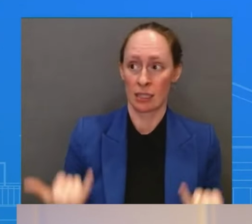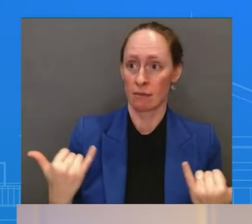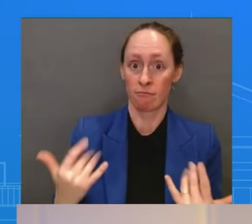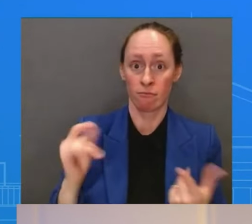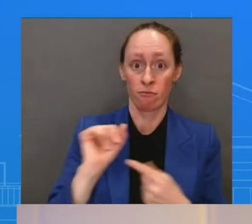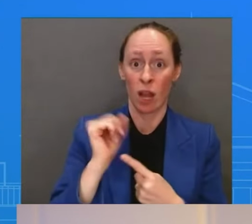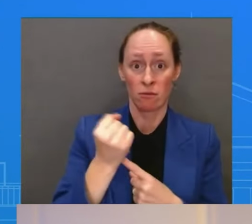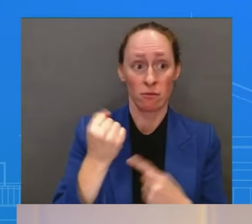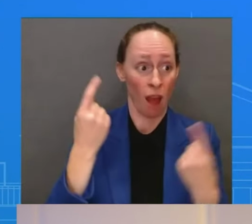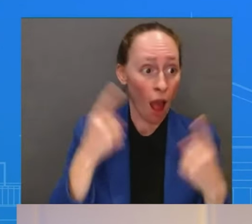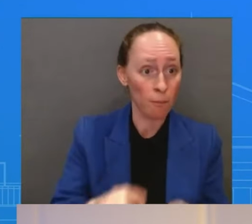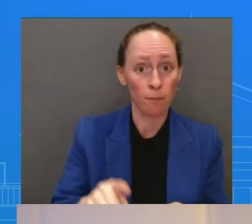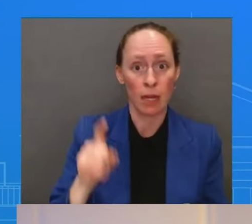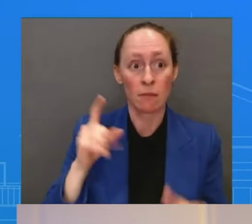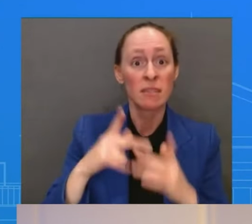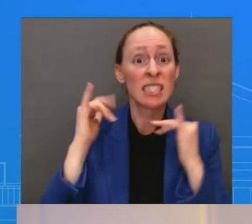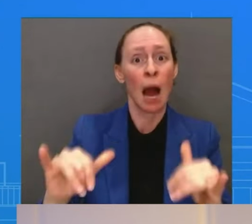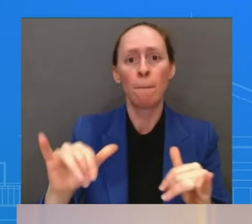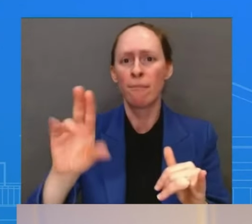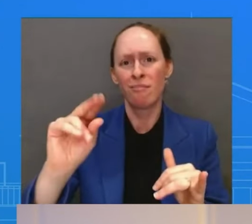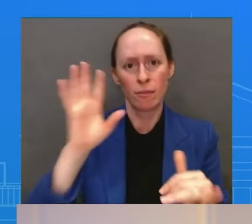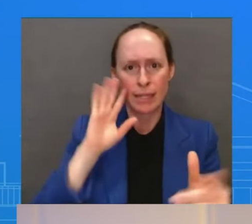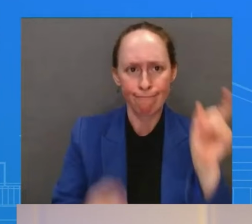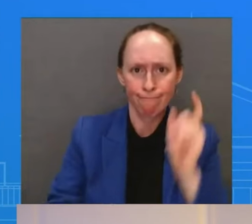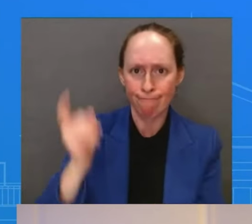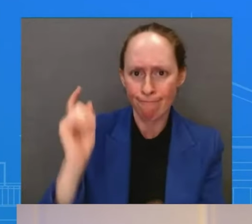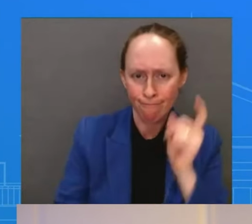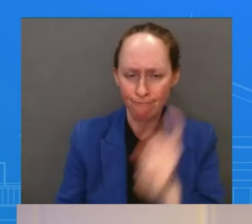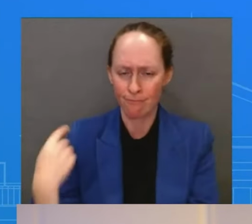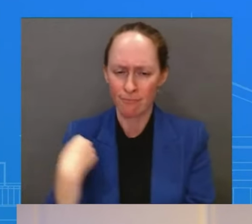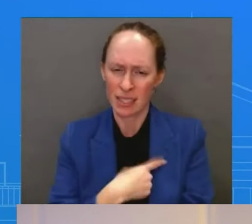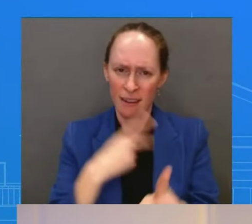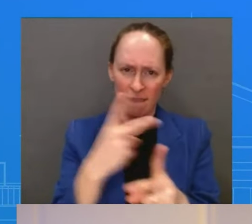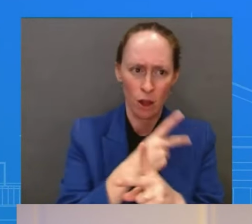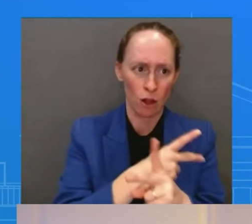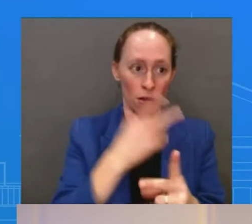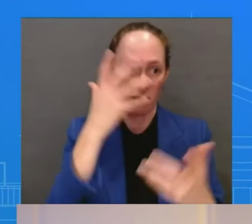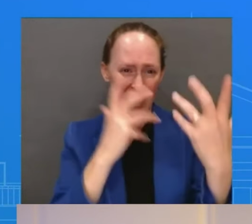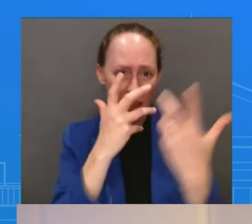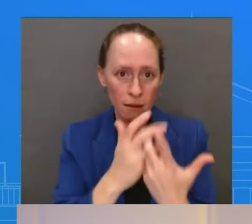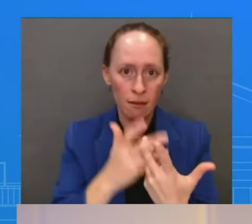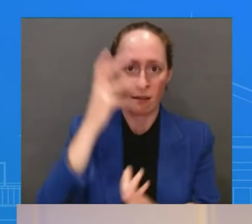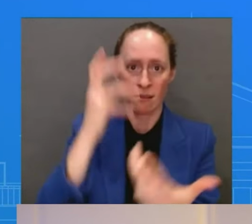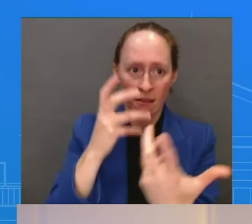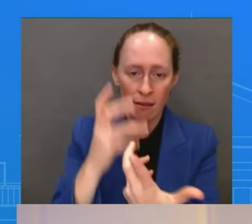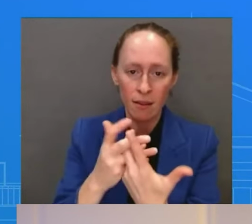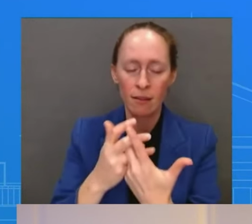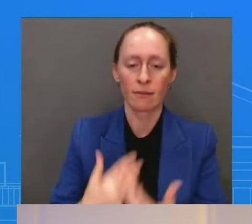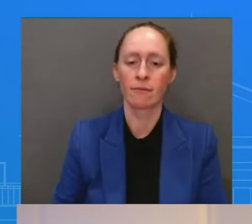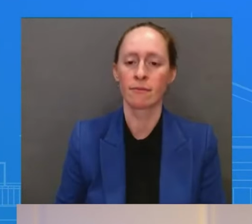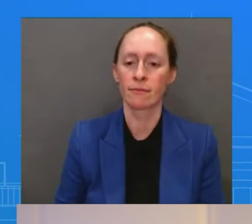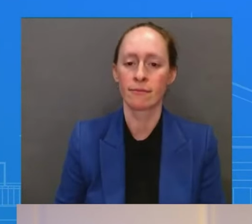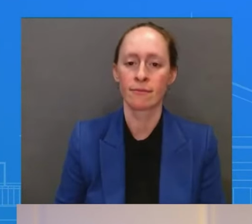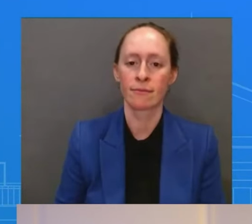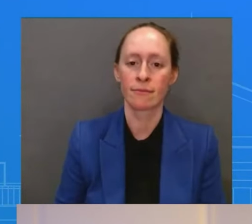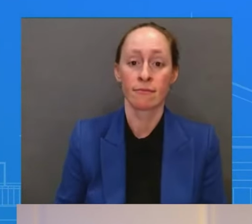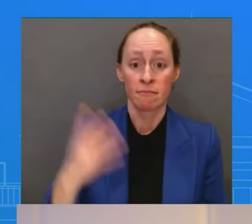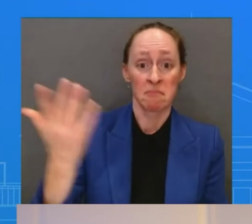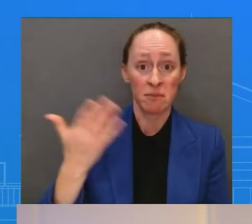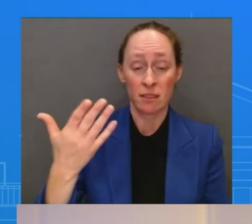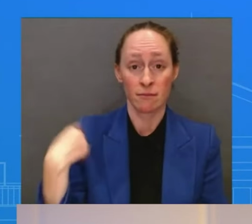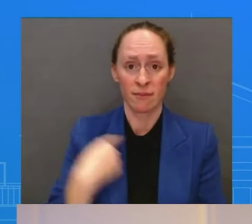evolve. And if there's a need to do more or to do it differently, well, by goodness, we'll do that. But right now, in the